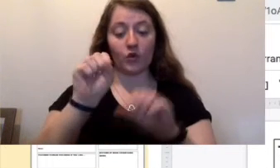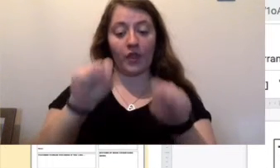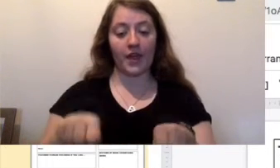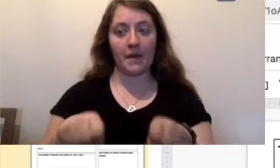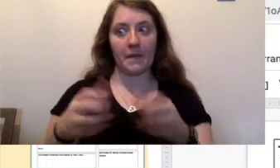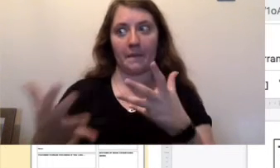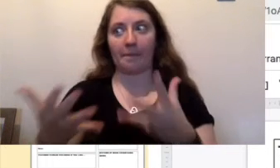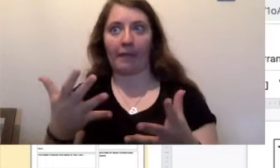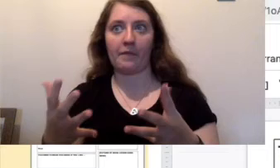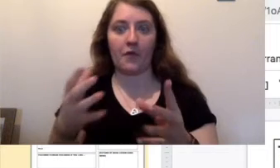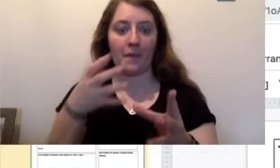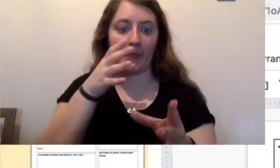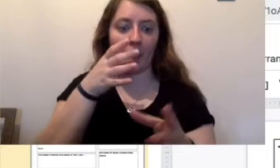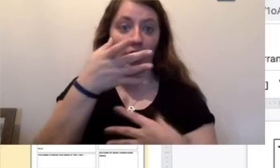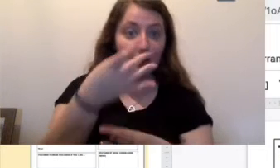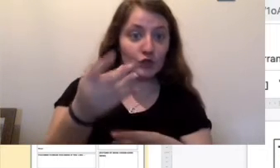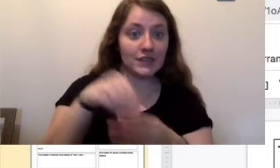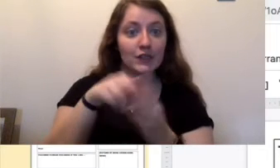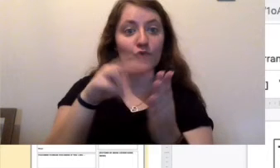interested in reading the same book as you.